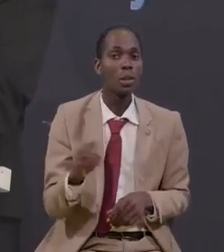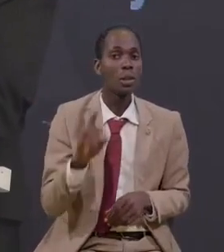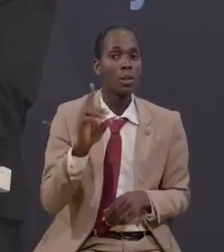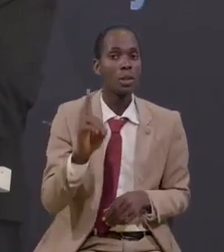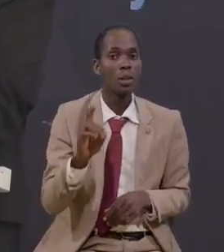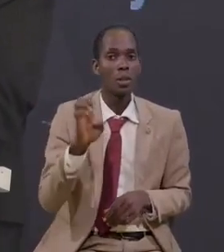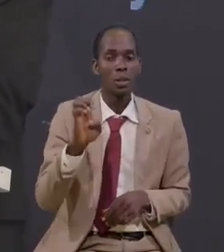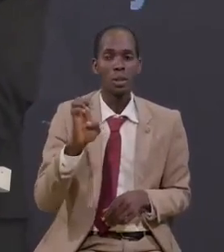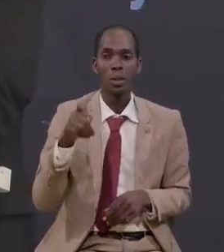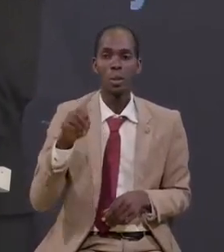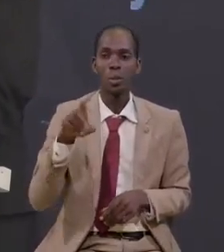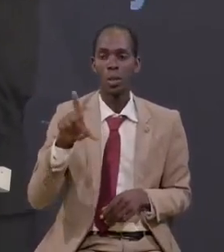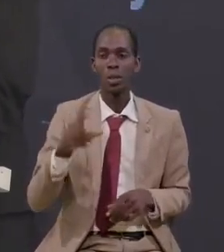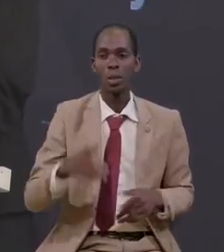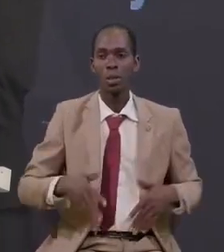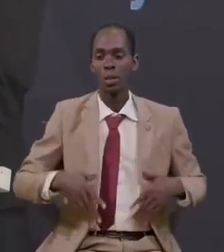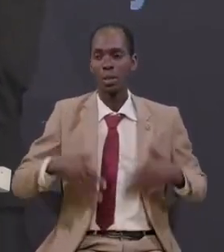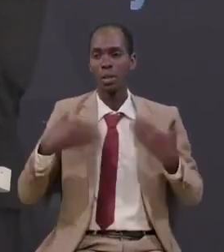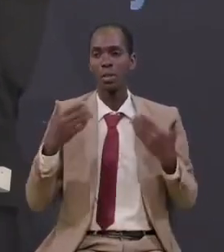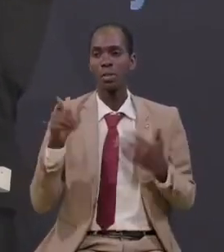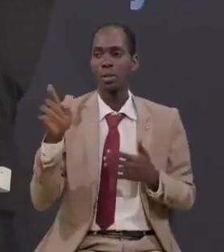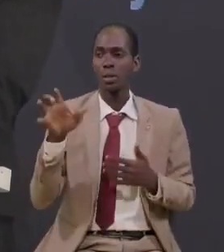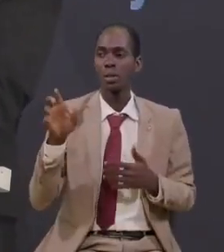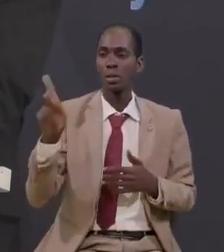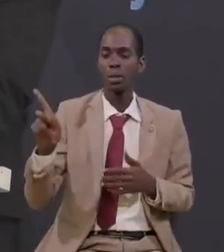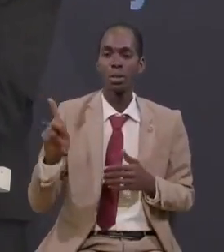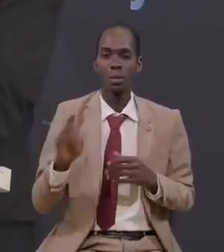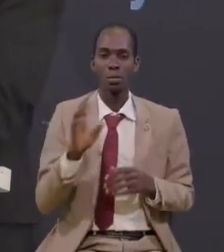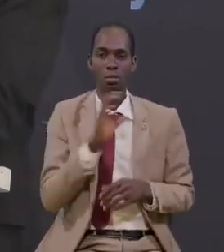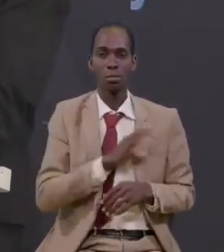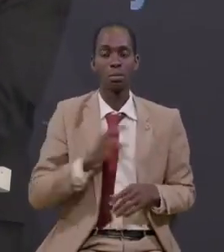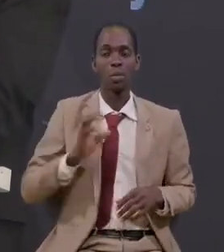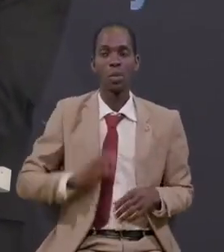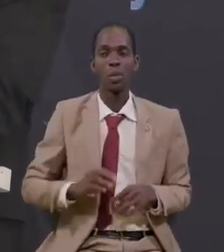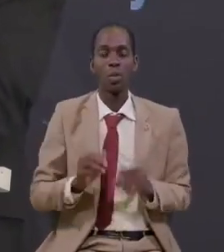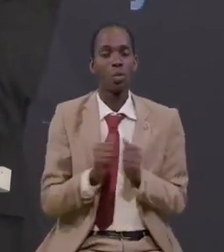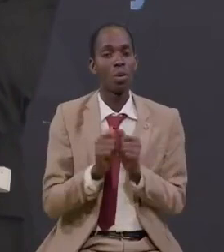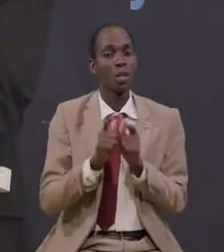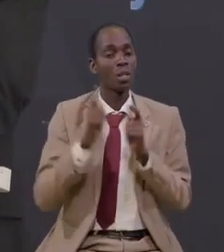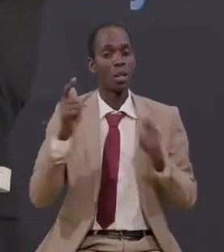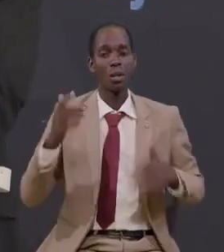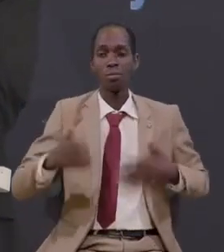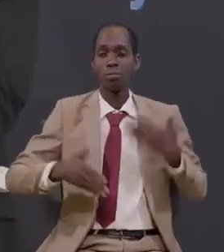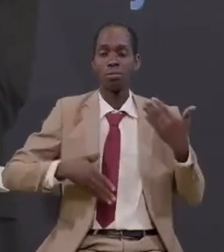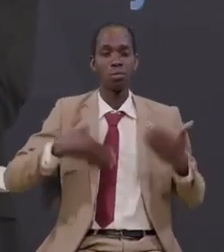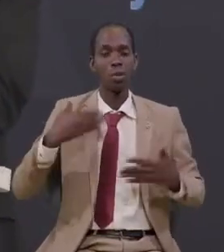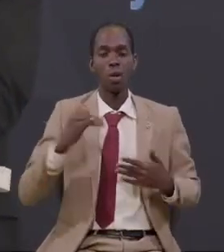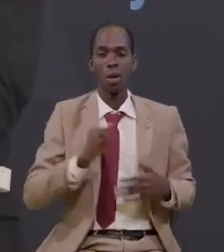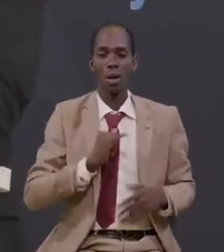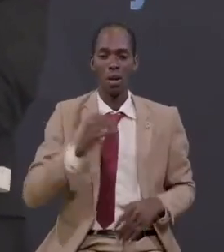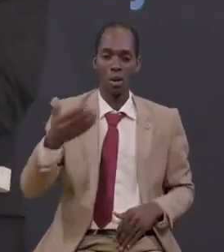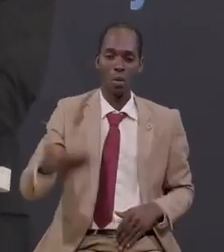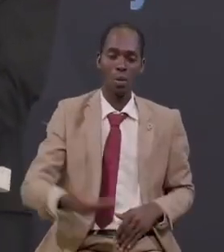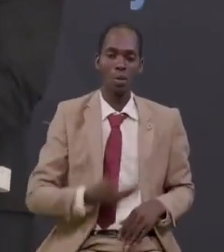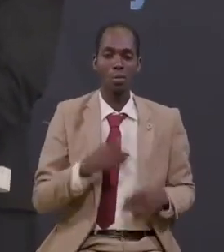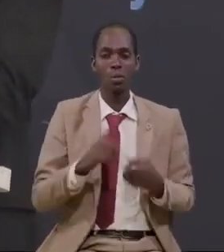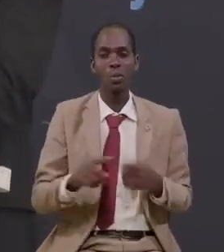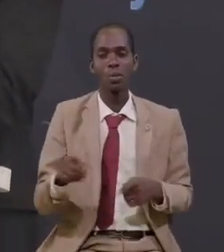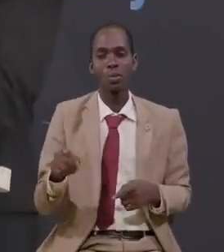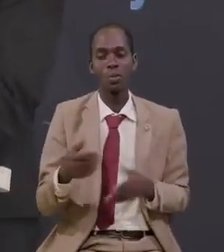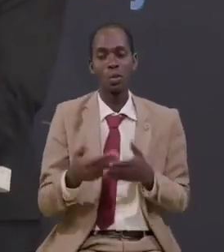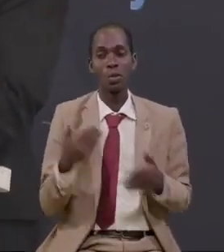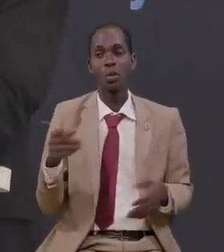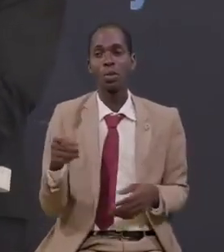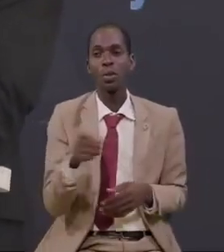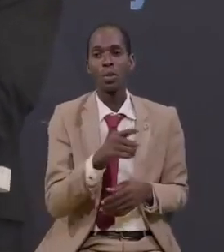GCK committee. With great joy and excitement, I bring to you this morning our